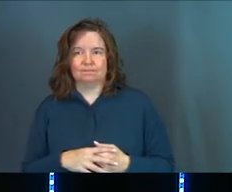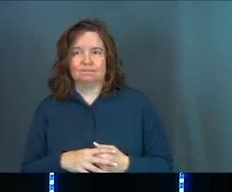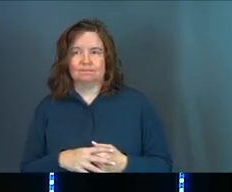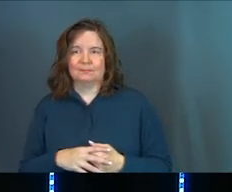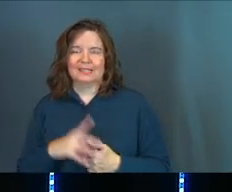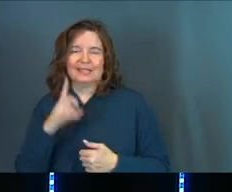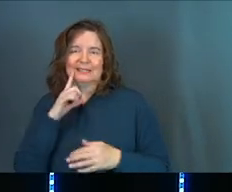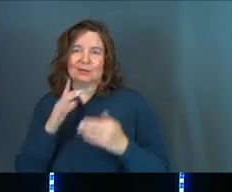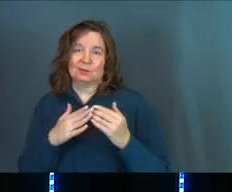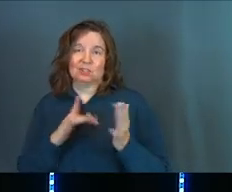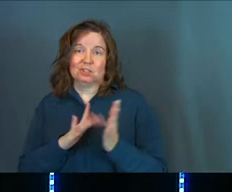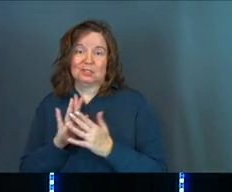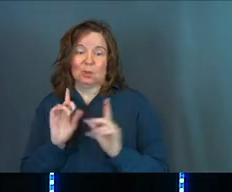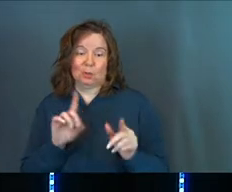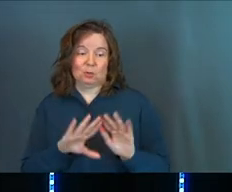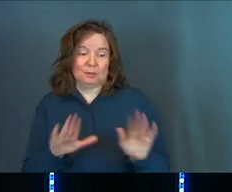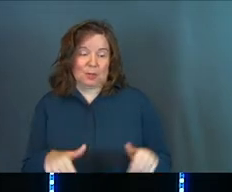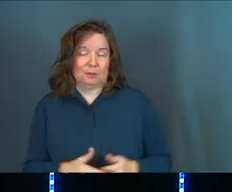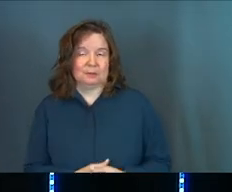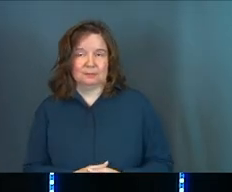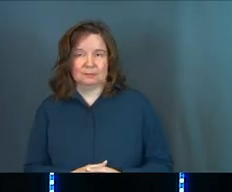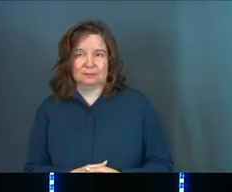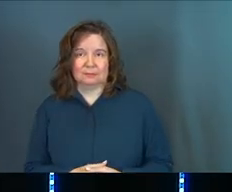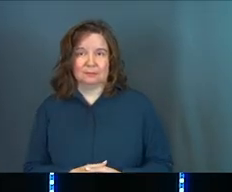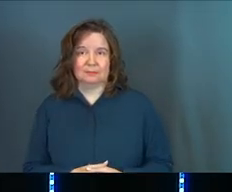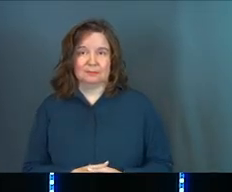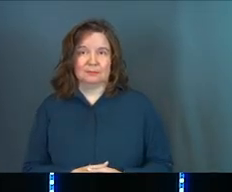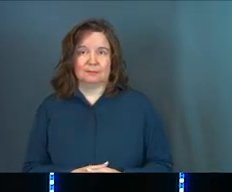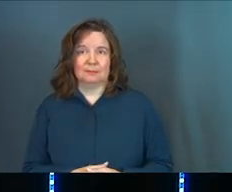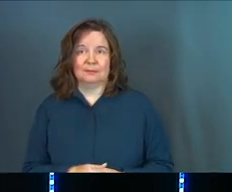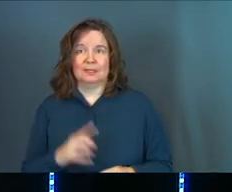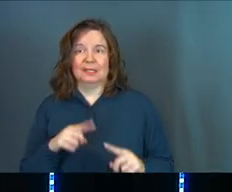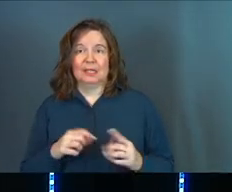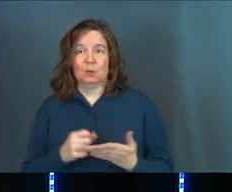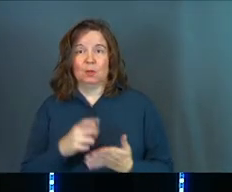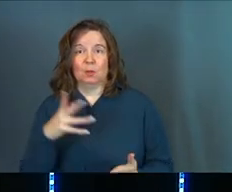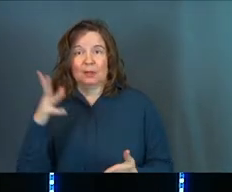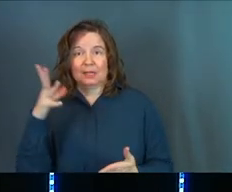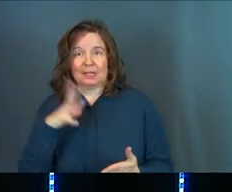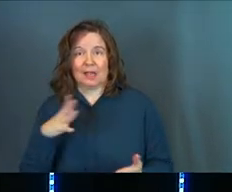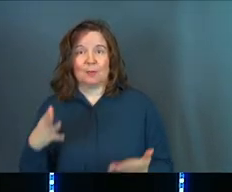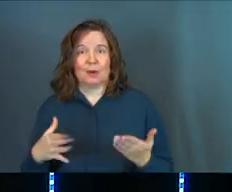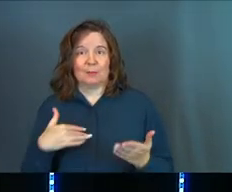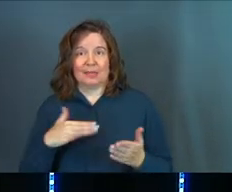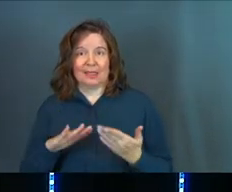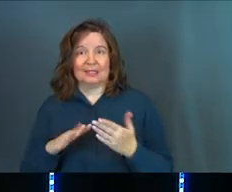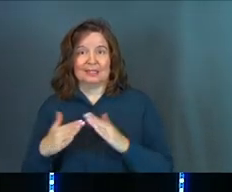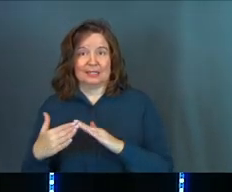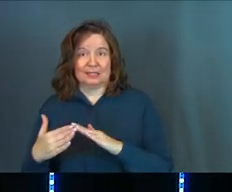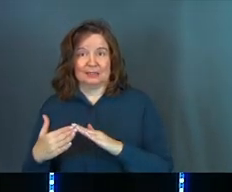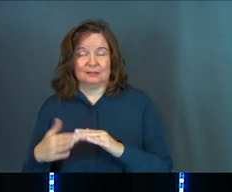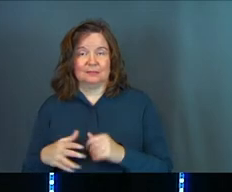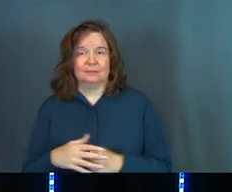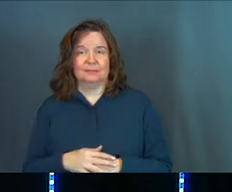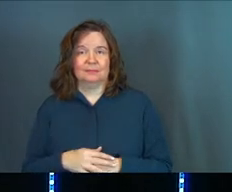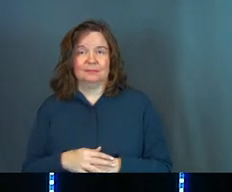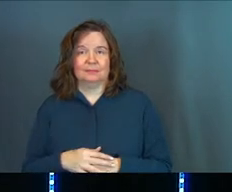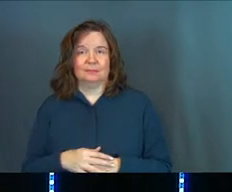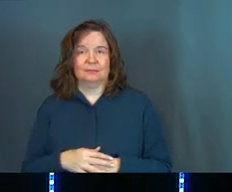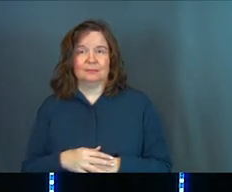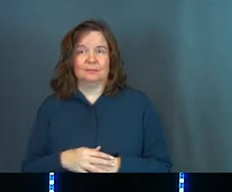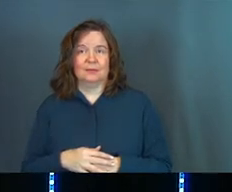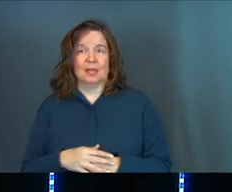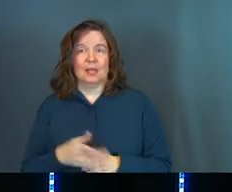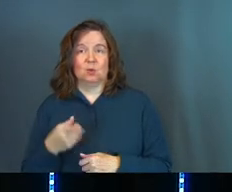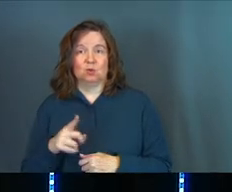It sounds so easy. Jesus went to his house. He was the wealthiest guy probably in that city. And he